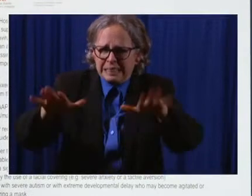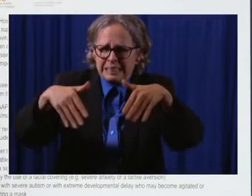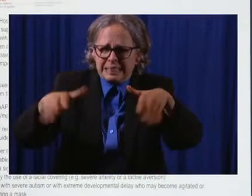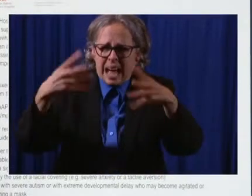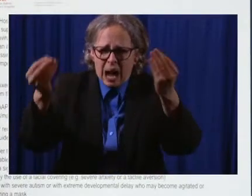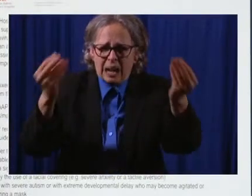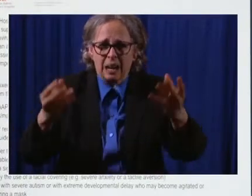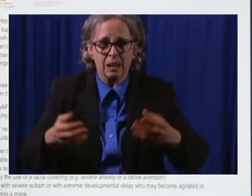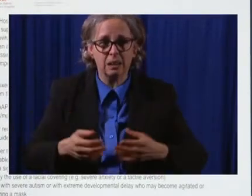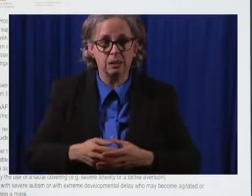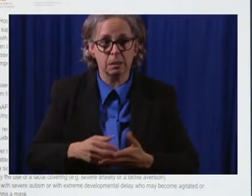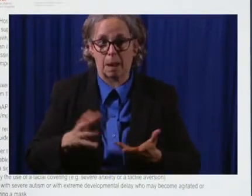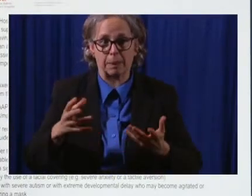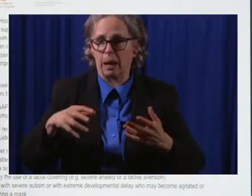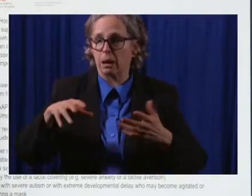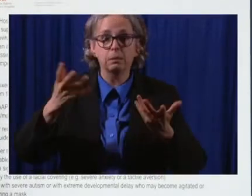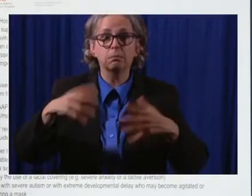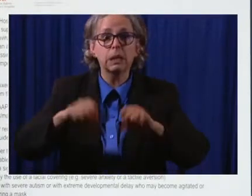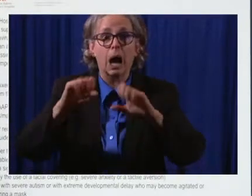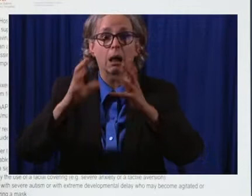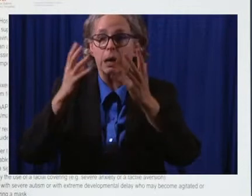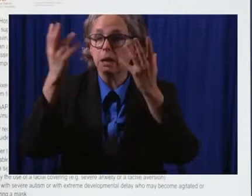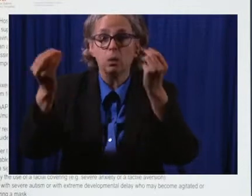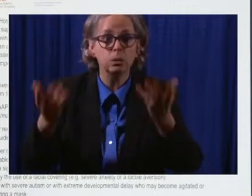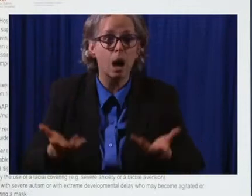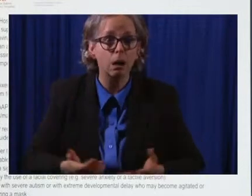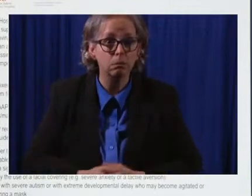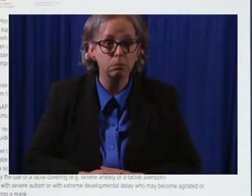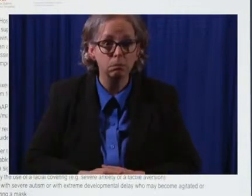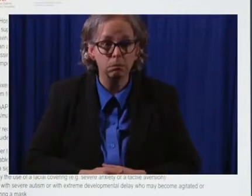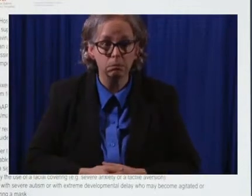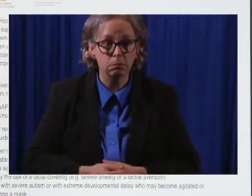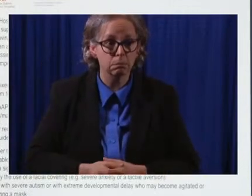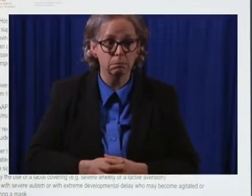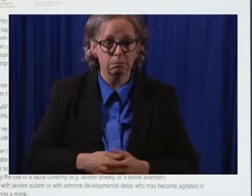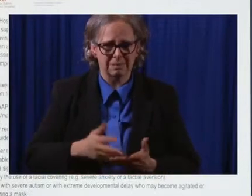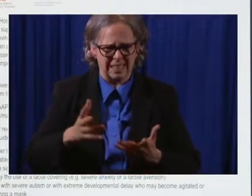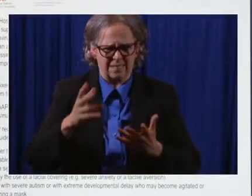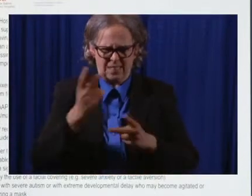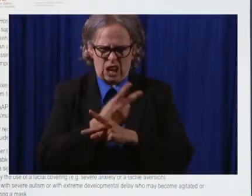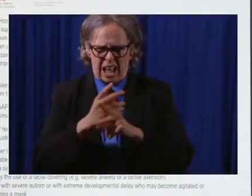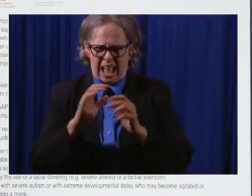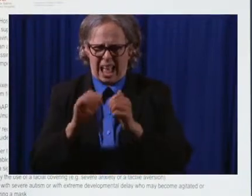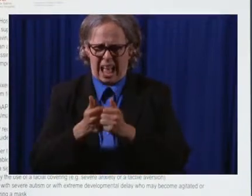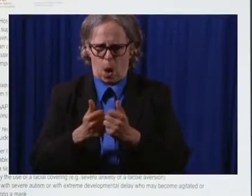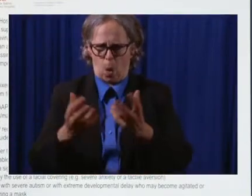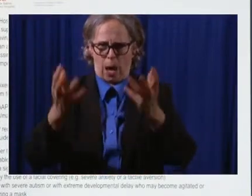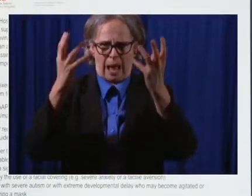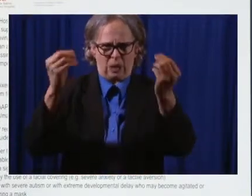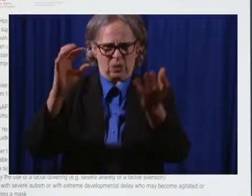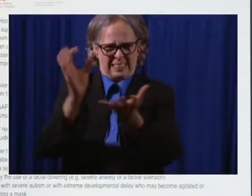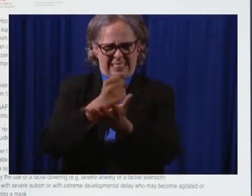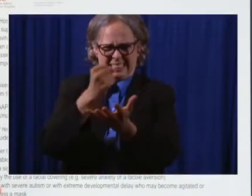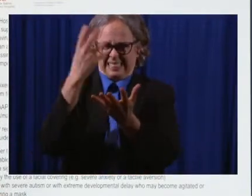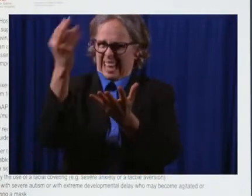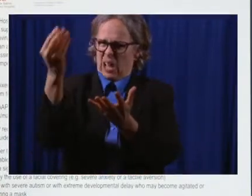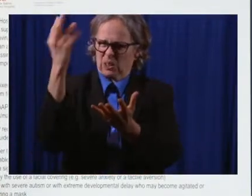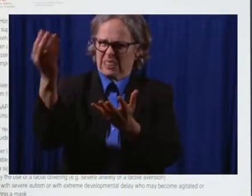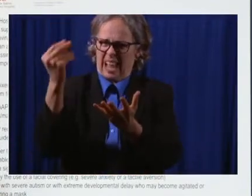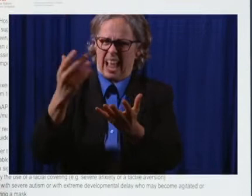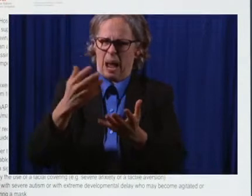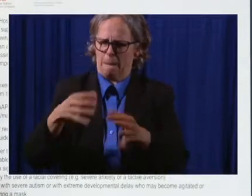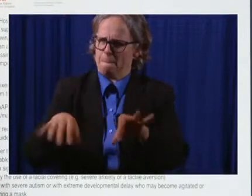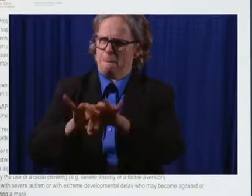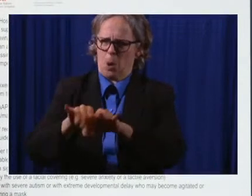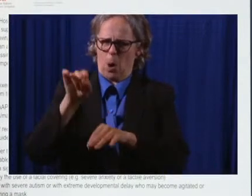class outside, thinking about how to do other things outside for the kids, it is so much safer.